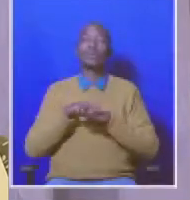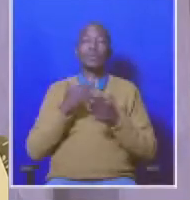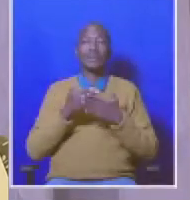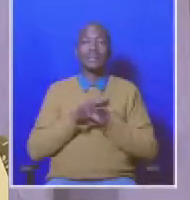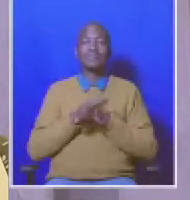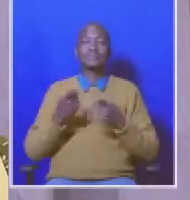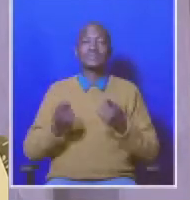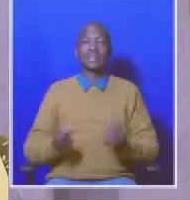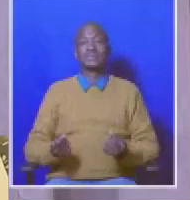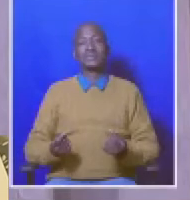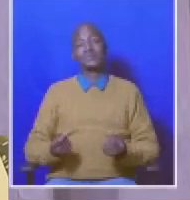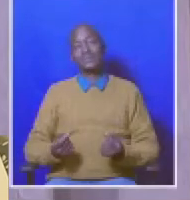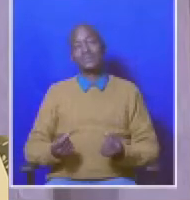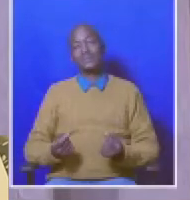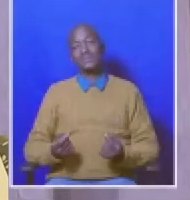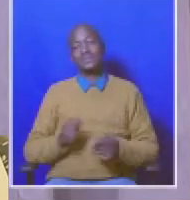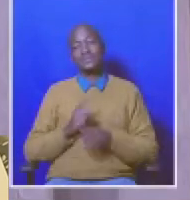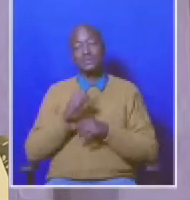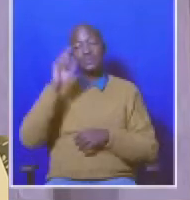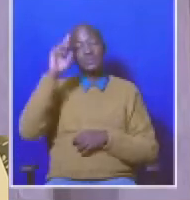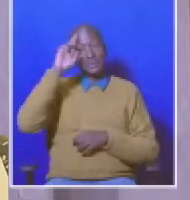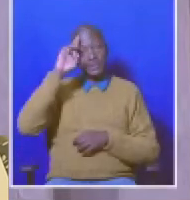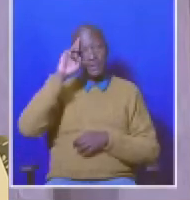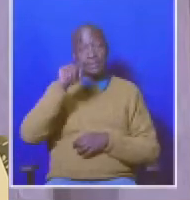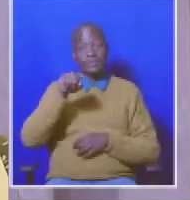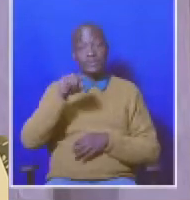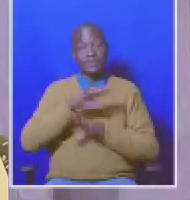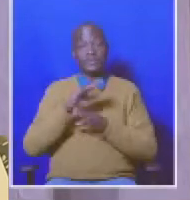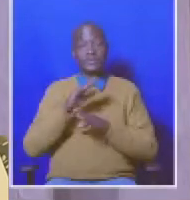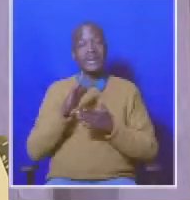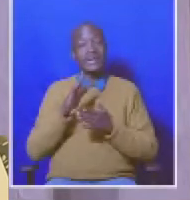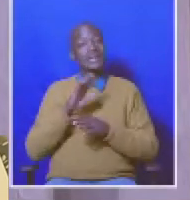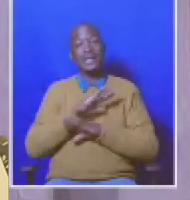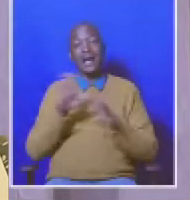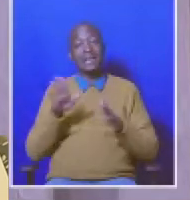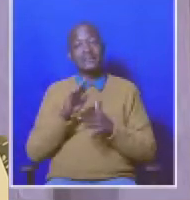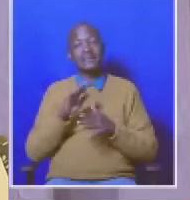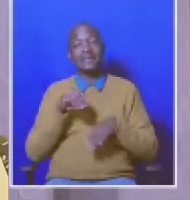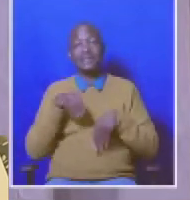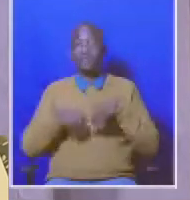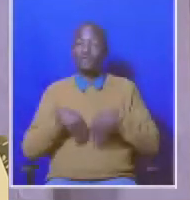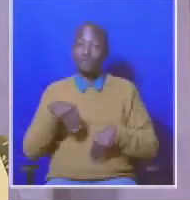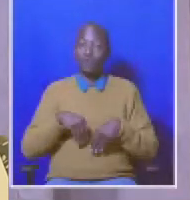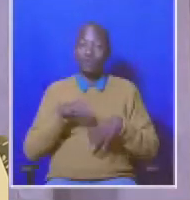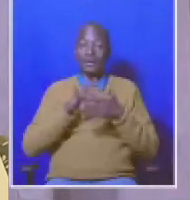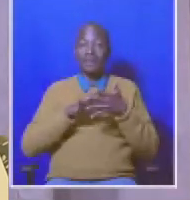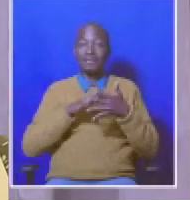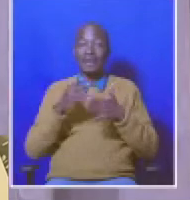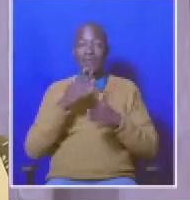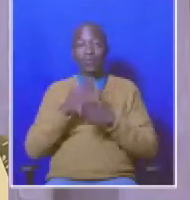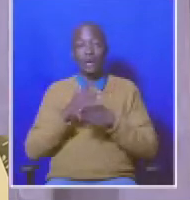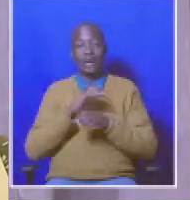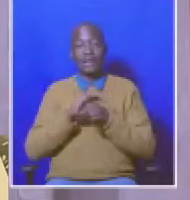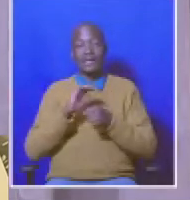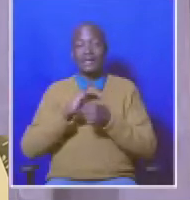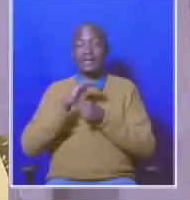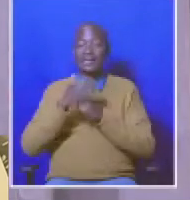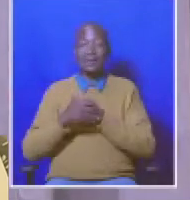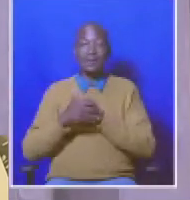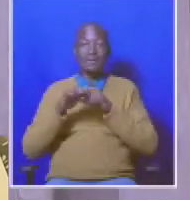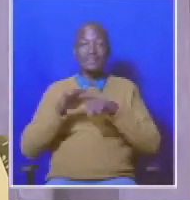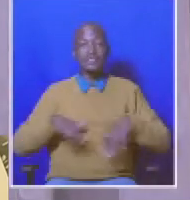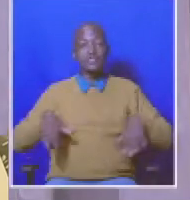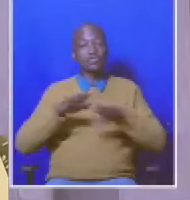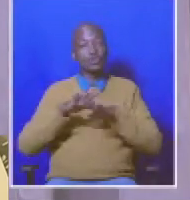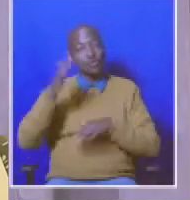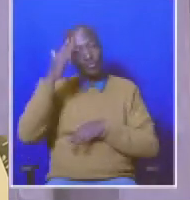You'll recall that the anti-fraud framework is a framework that covers the whole of government, and